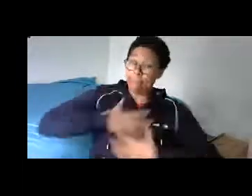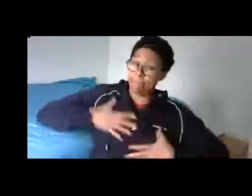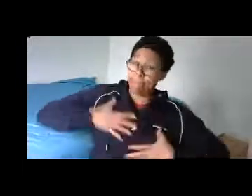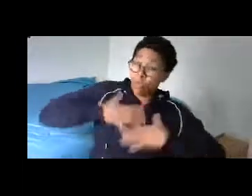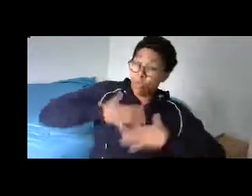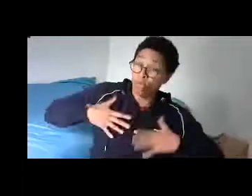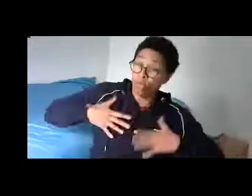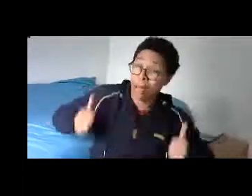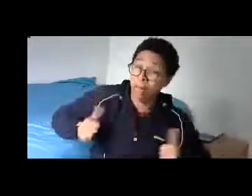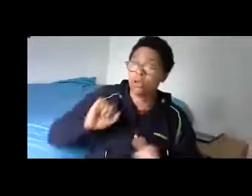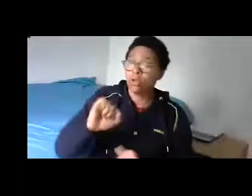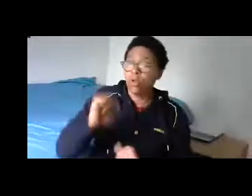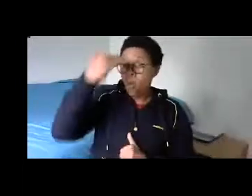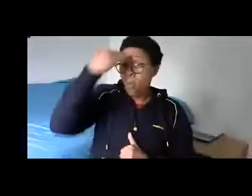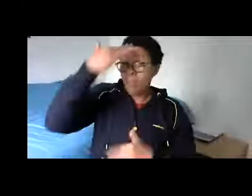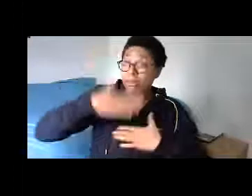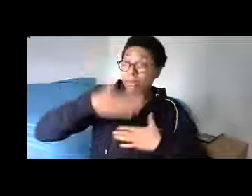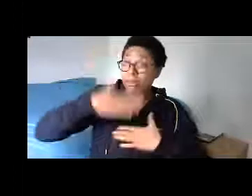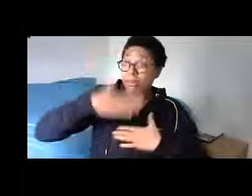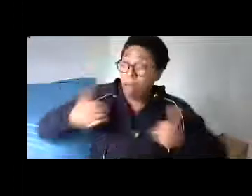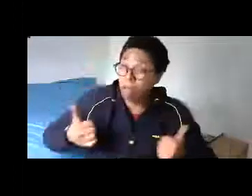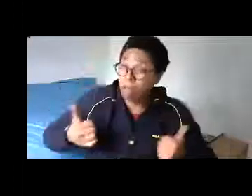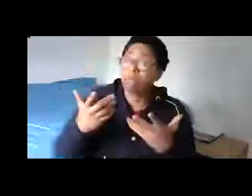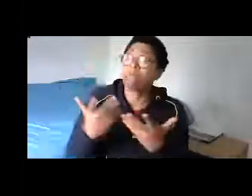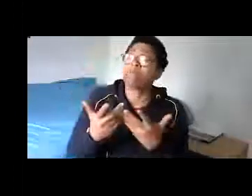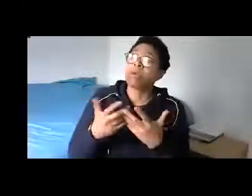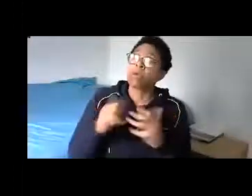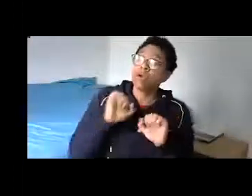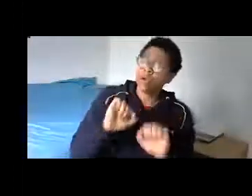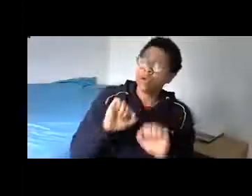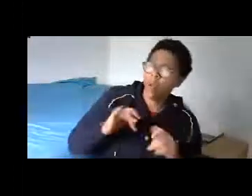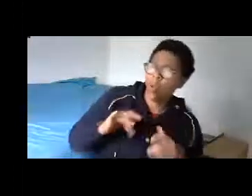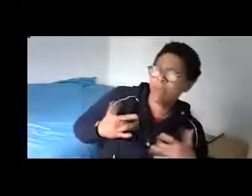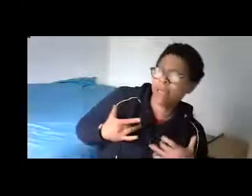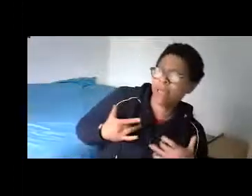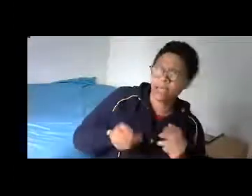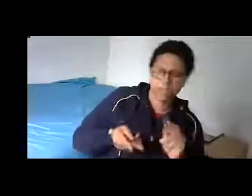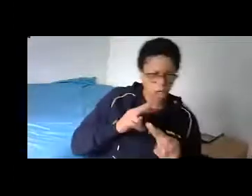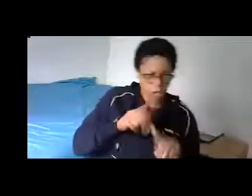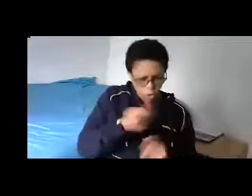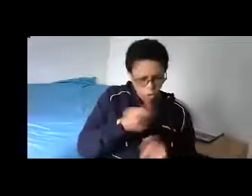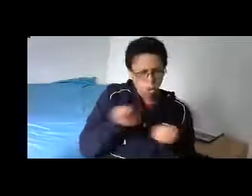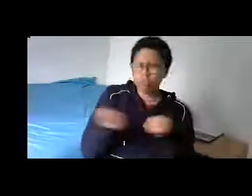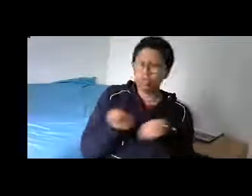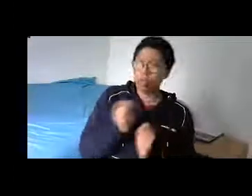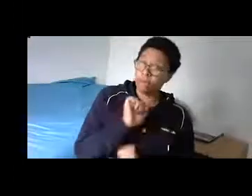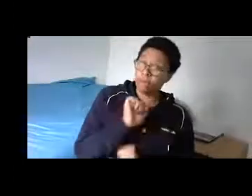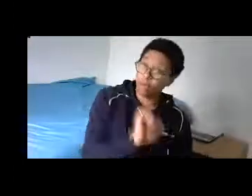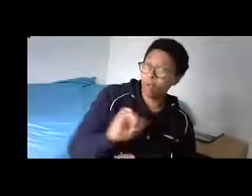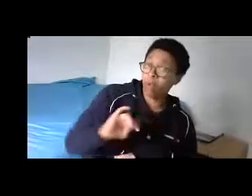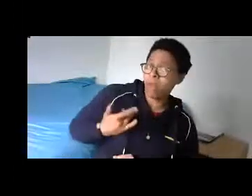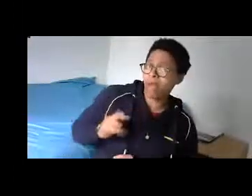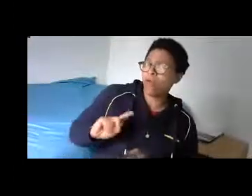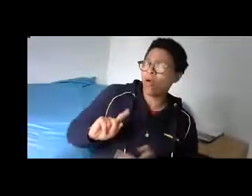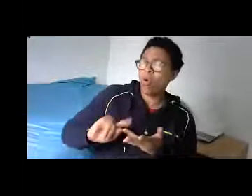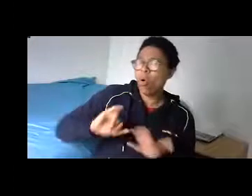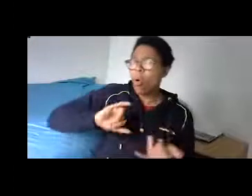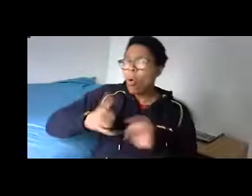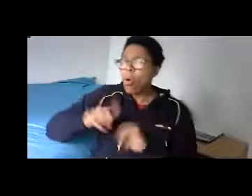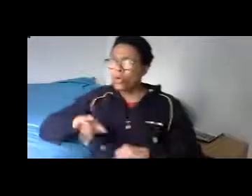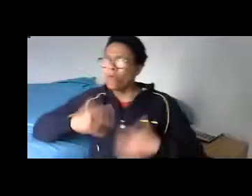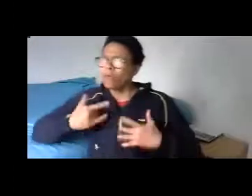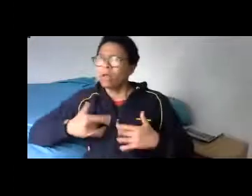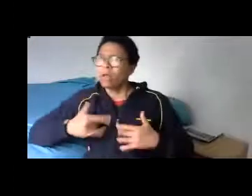mental health, your feeling as if you are in control of your life, you're feeling that